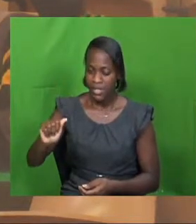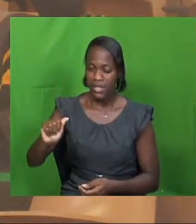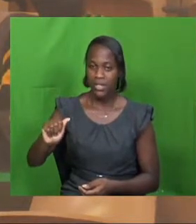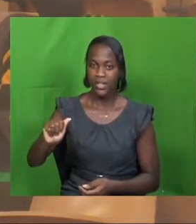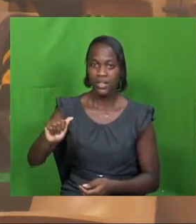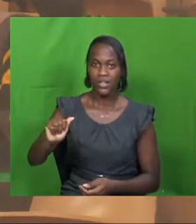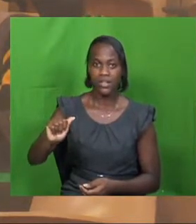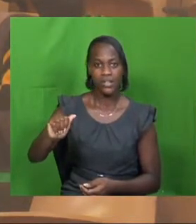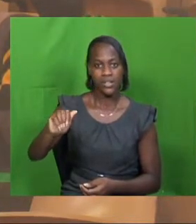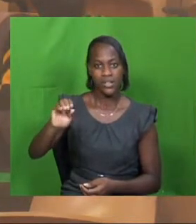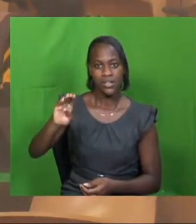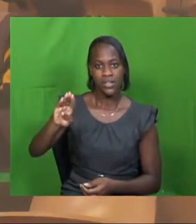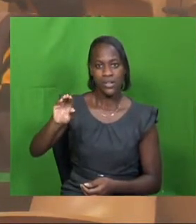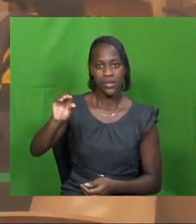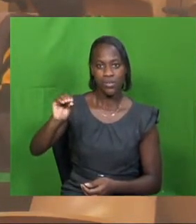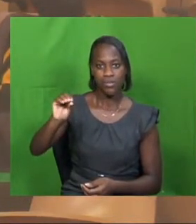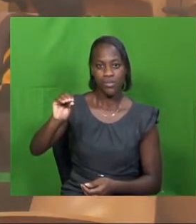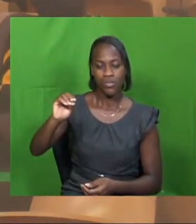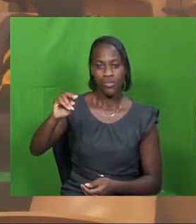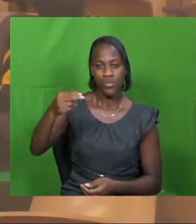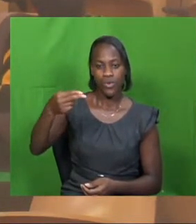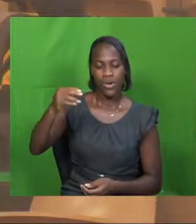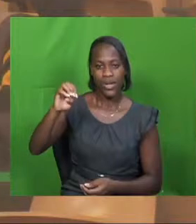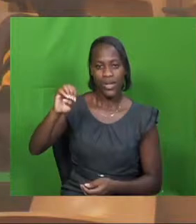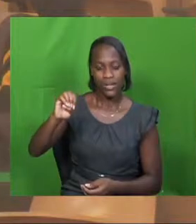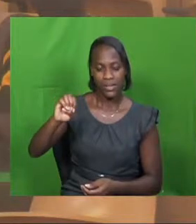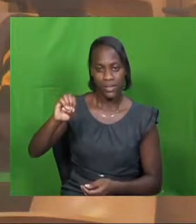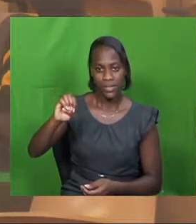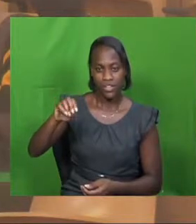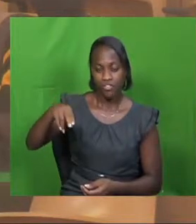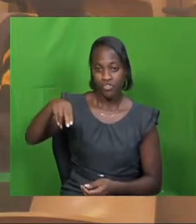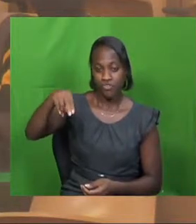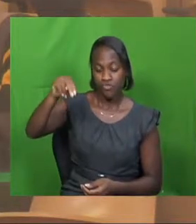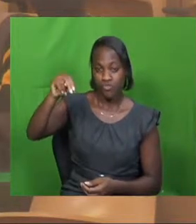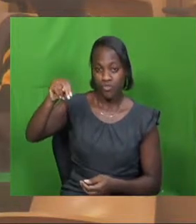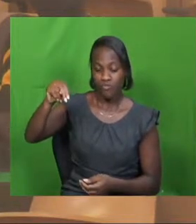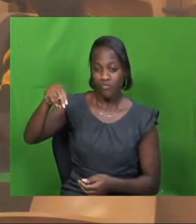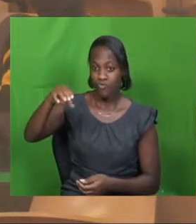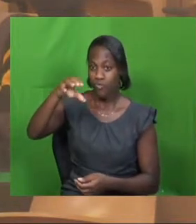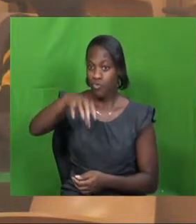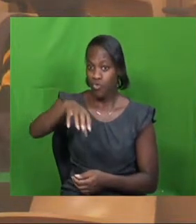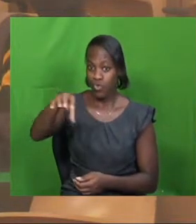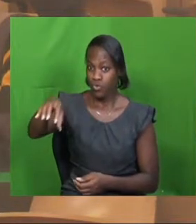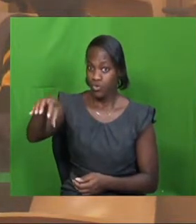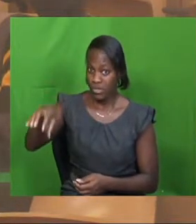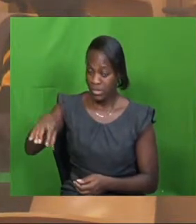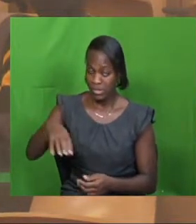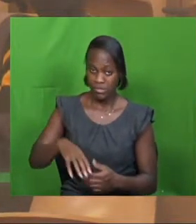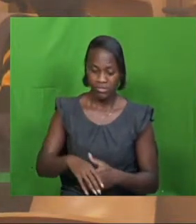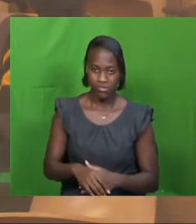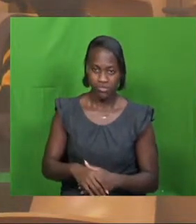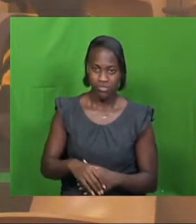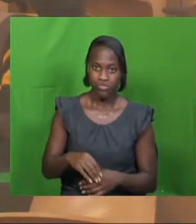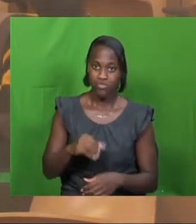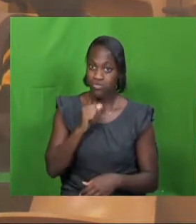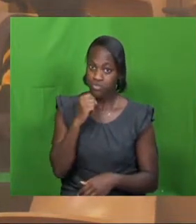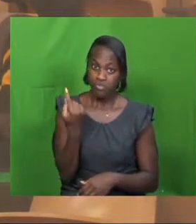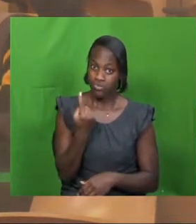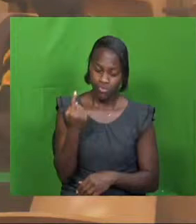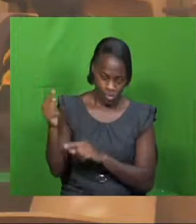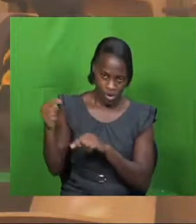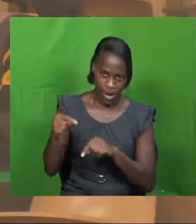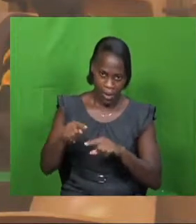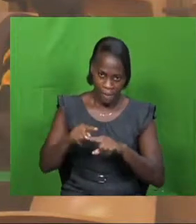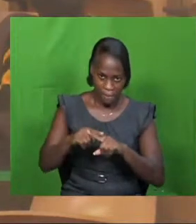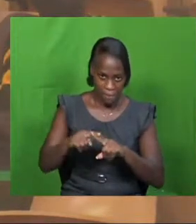constituency. That's where she comes from. And she is not alone. She has come with